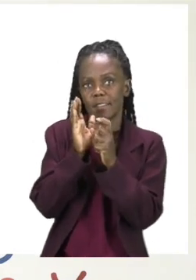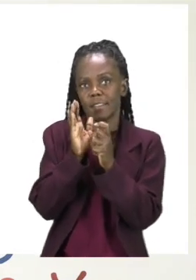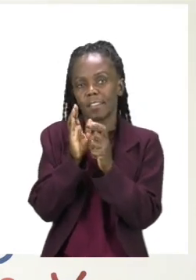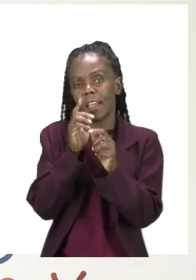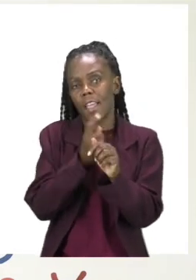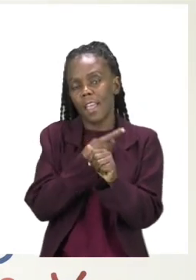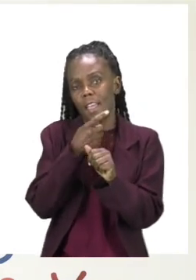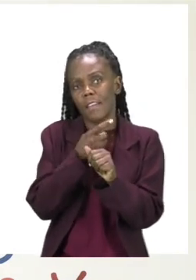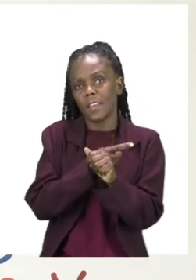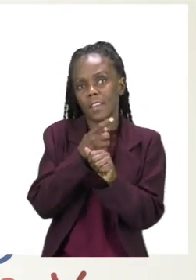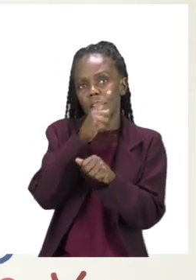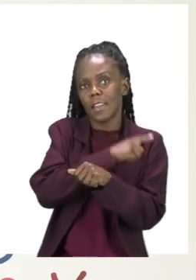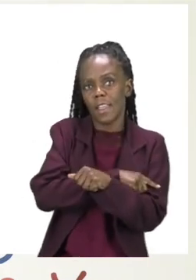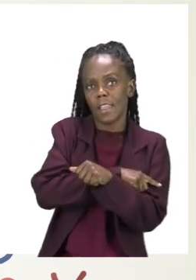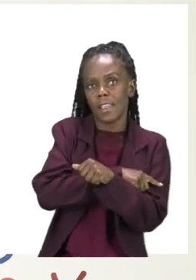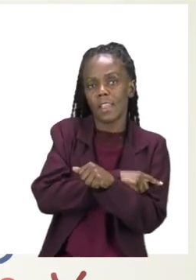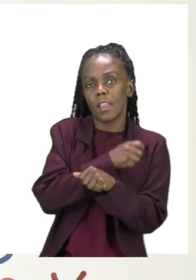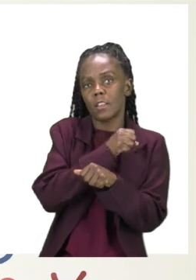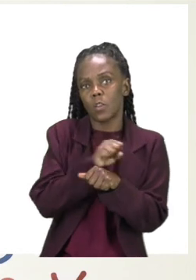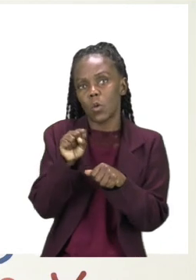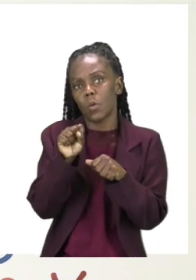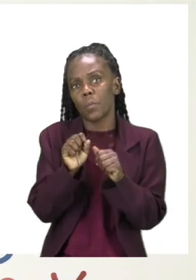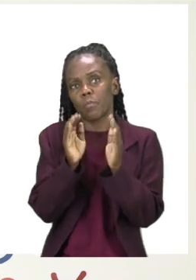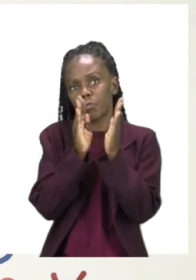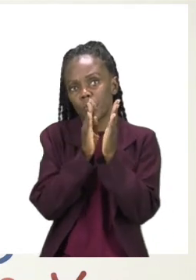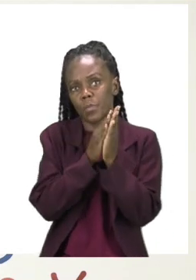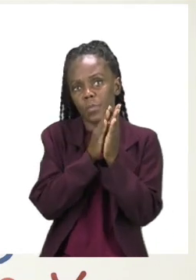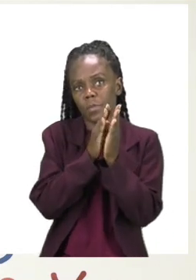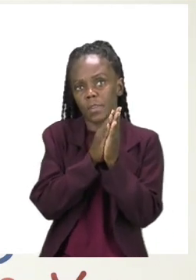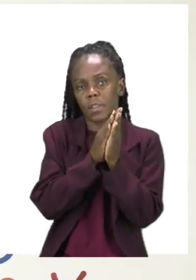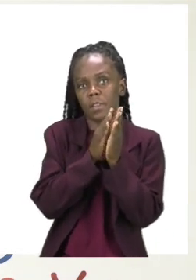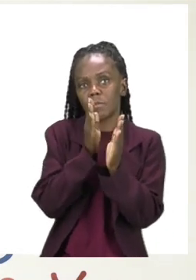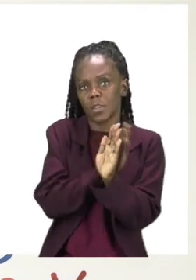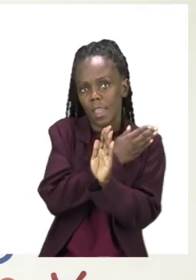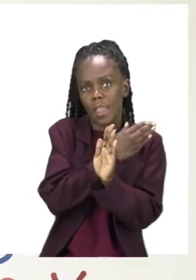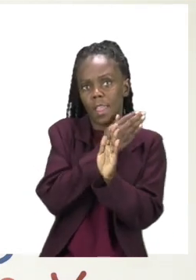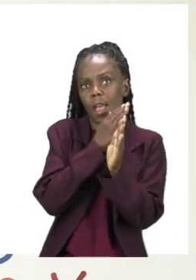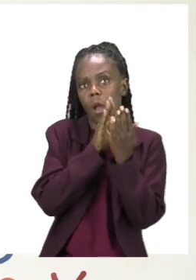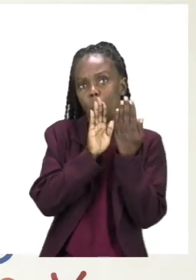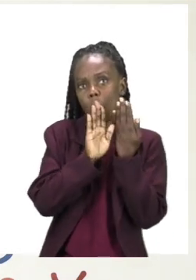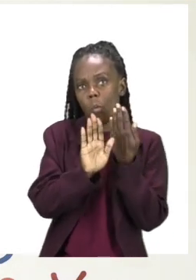Sanitize every day so the germs can stay